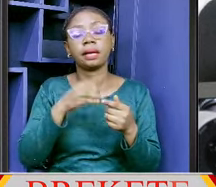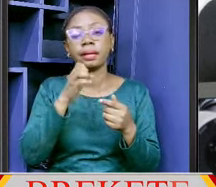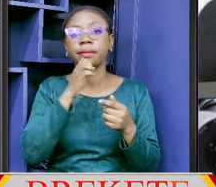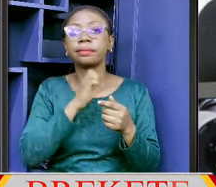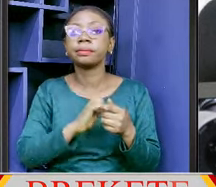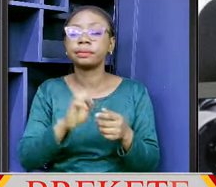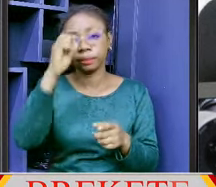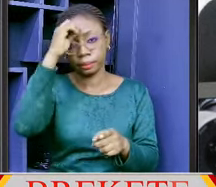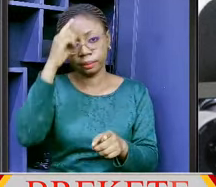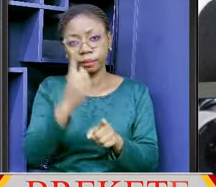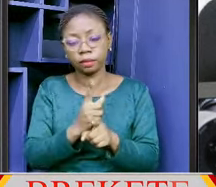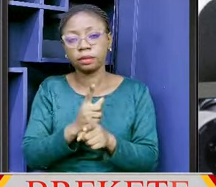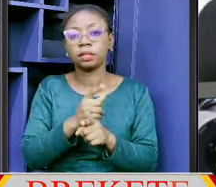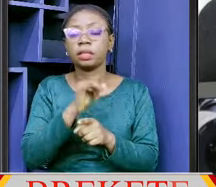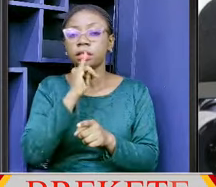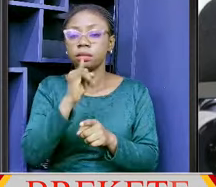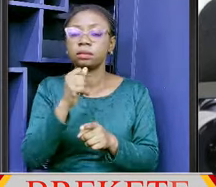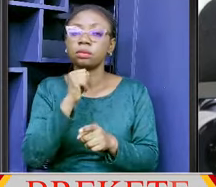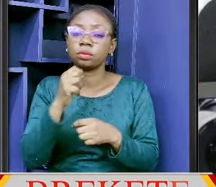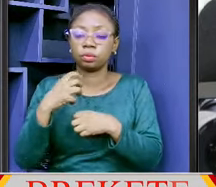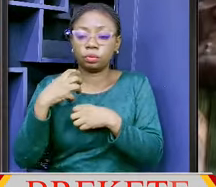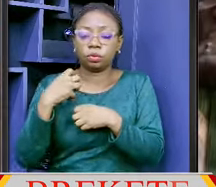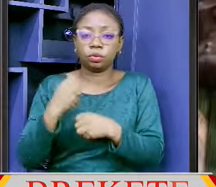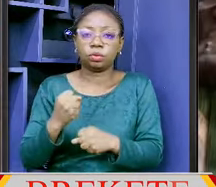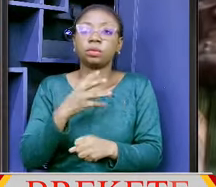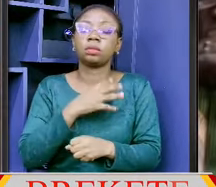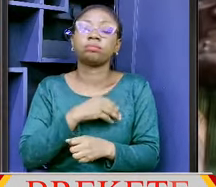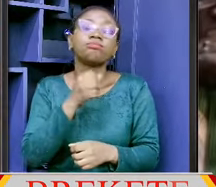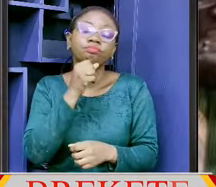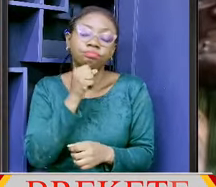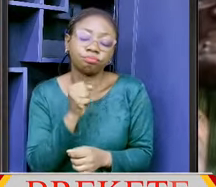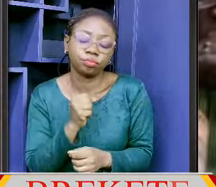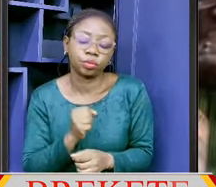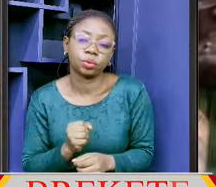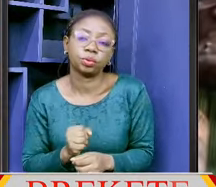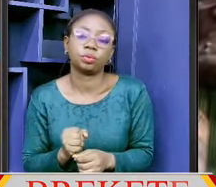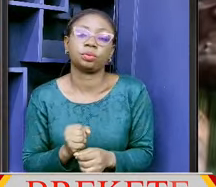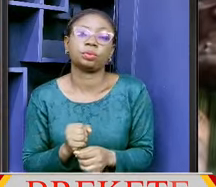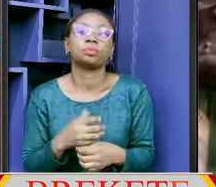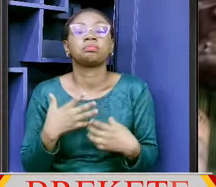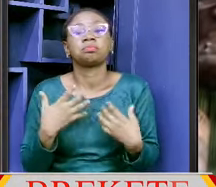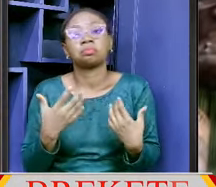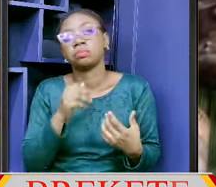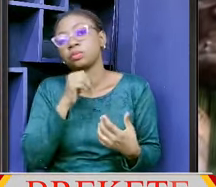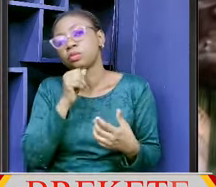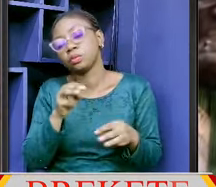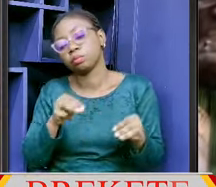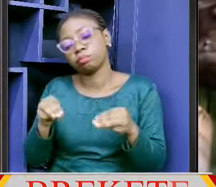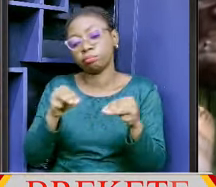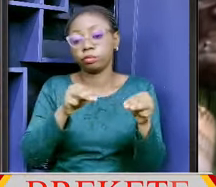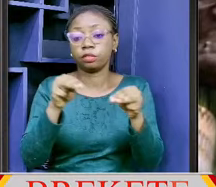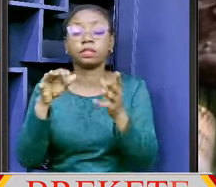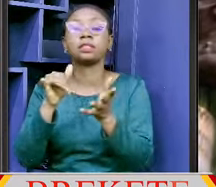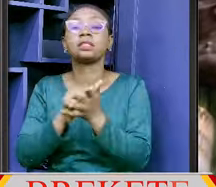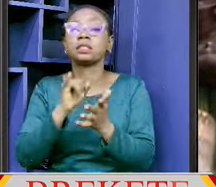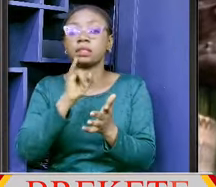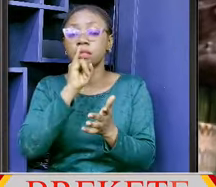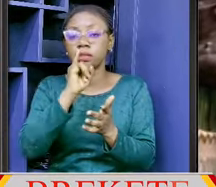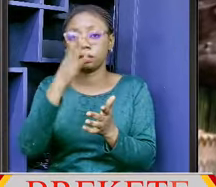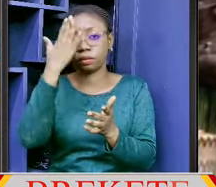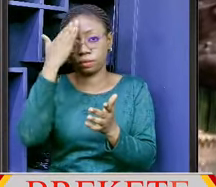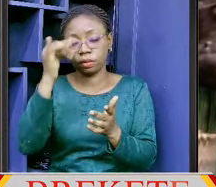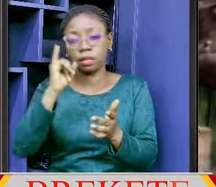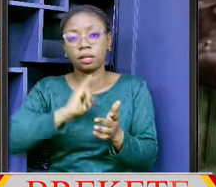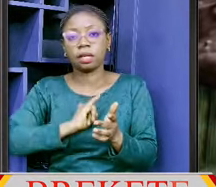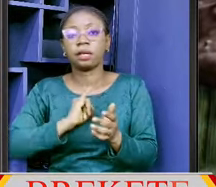not strong and his age, he's not going to anywhere, that is why I